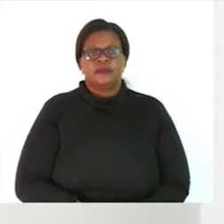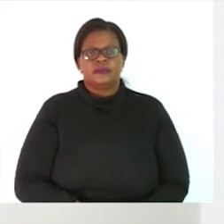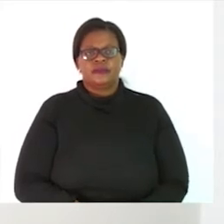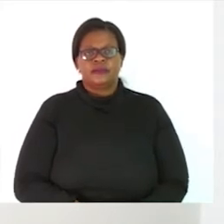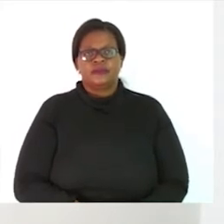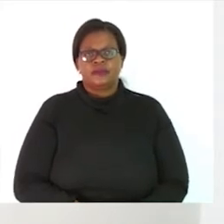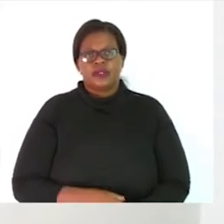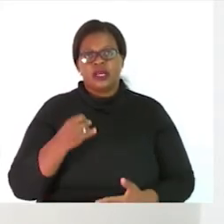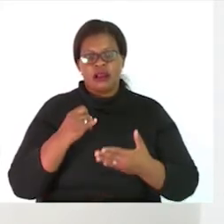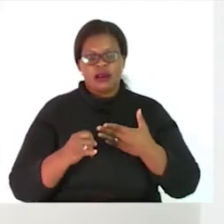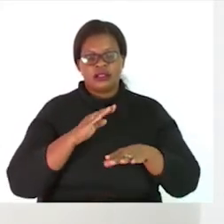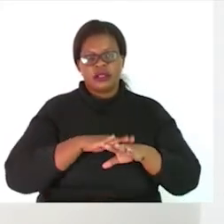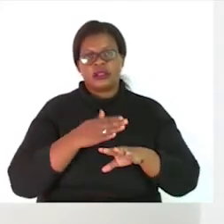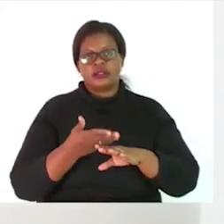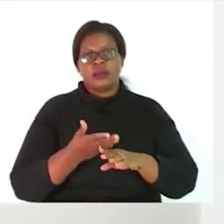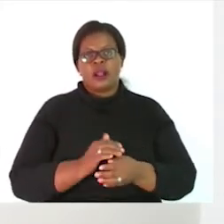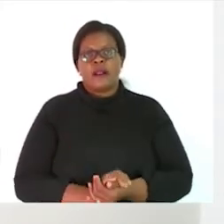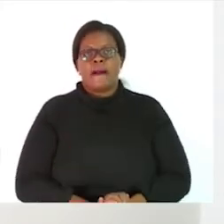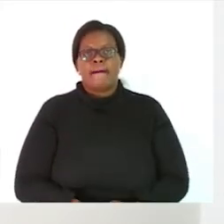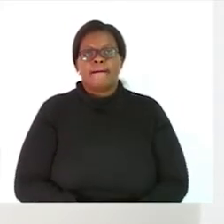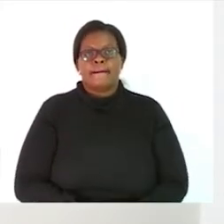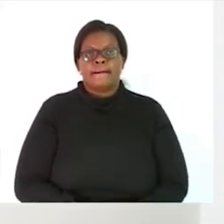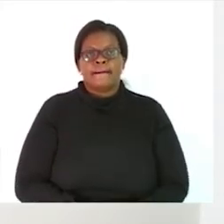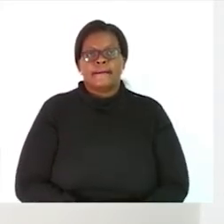One last example.